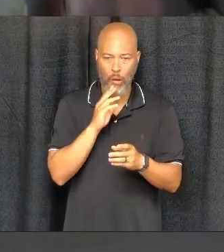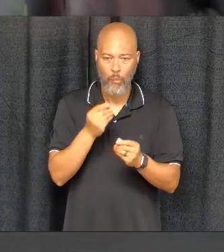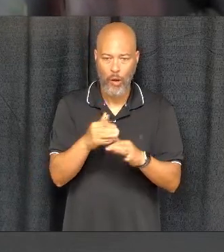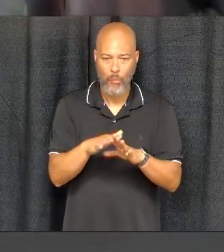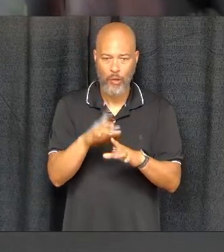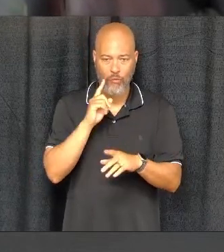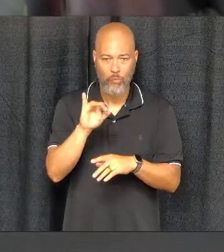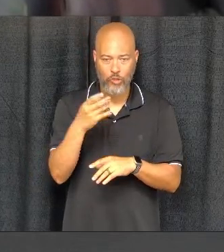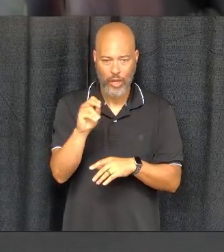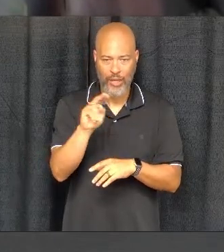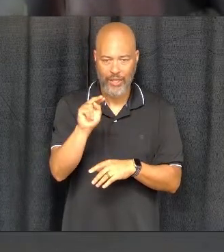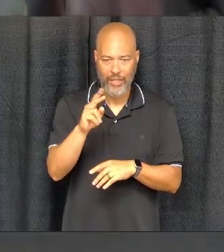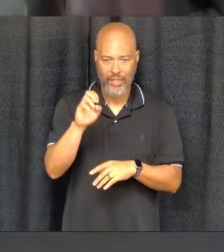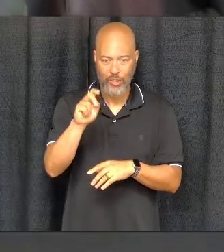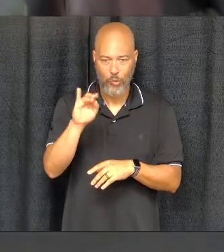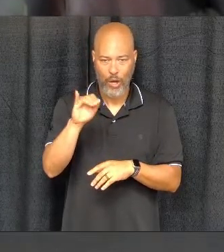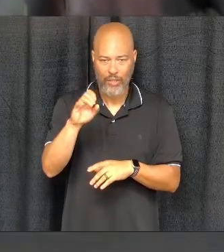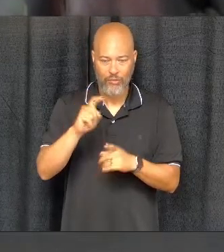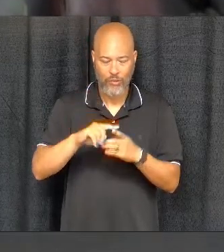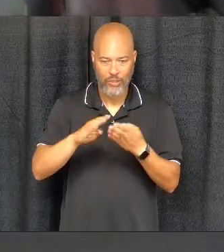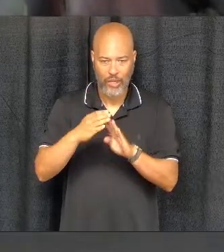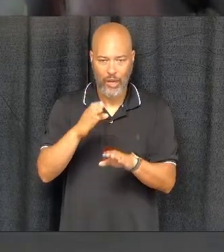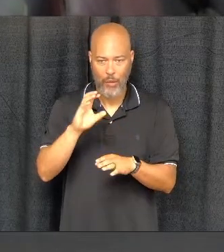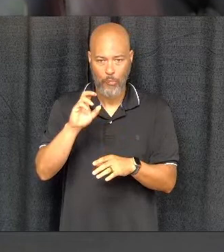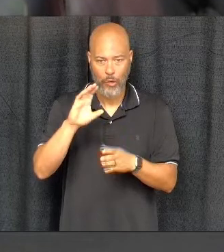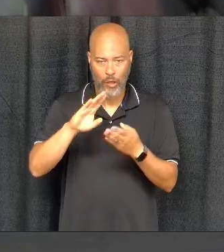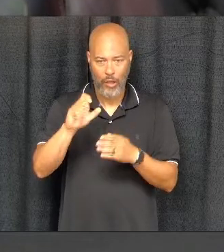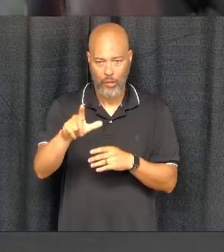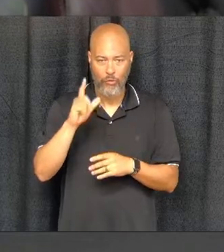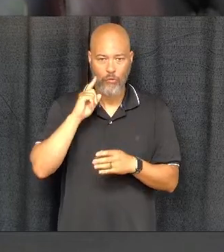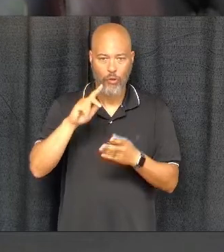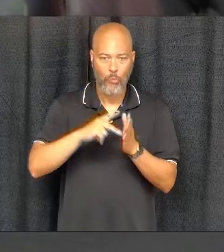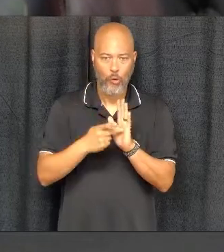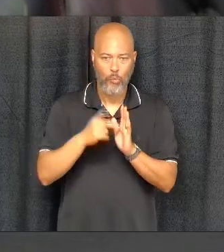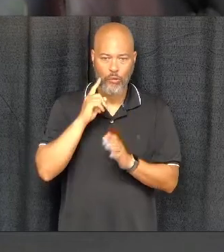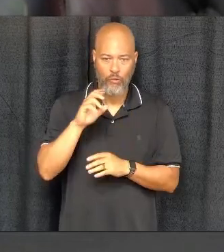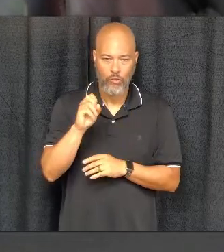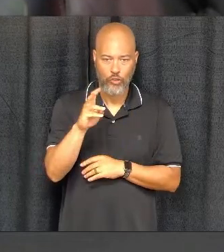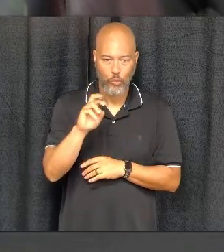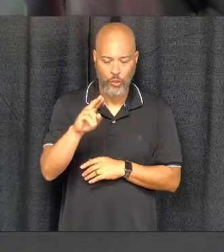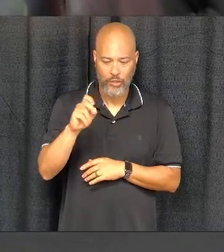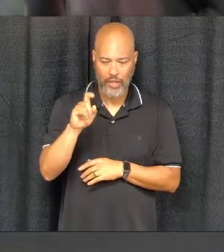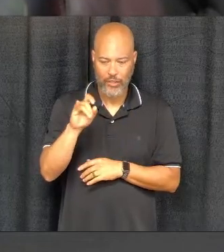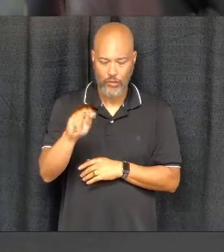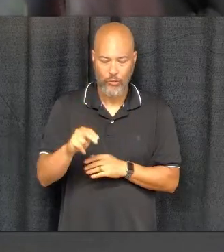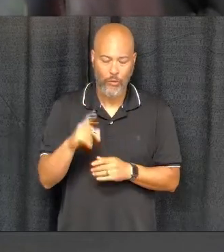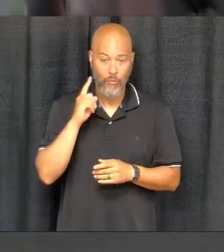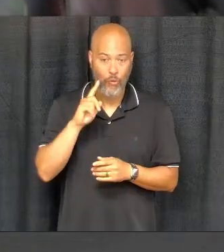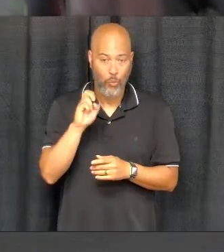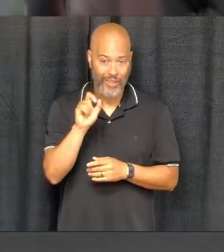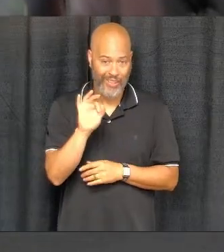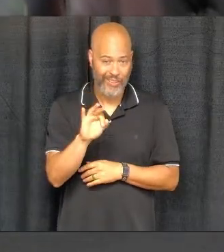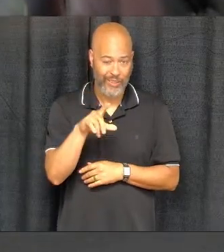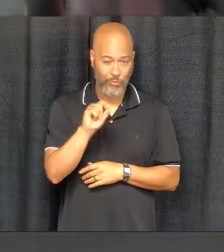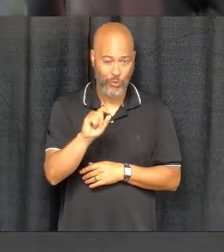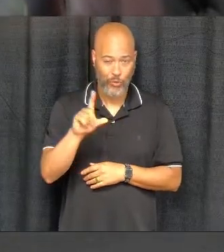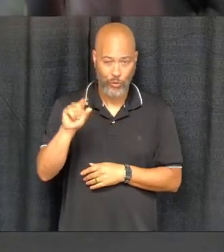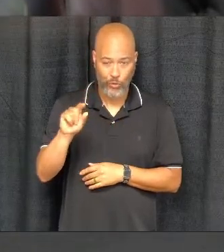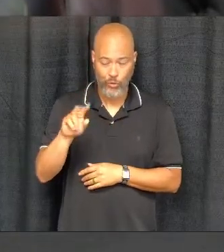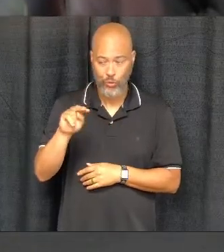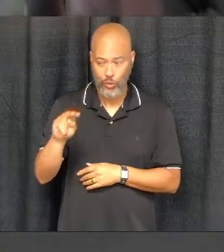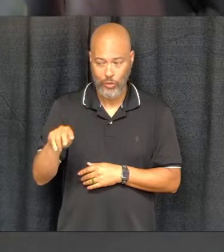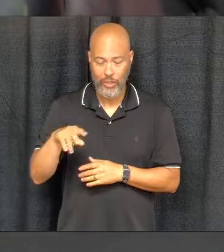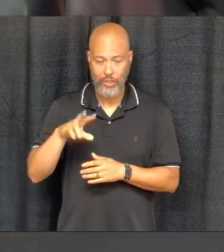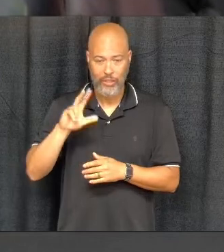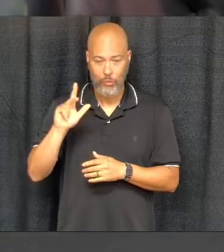from J&N Enterprises to the city of Clarksville for the purpose of a sewer pump station. Ordinance 119,